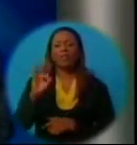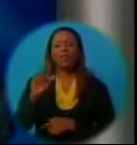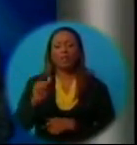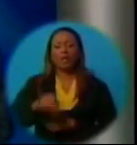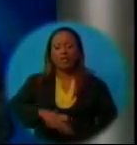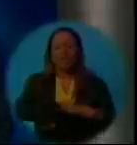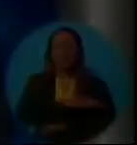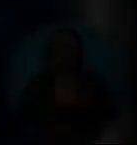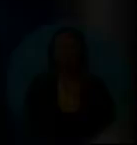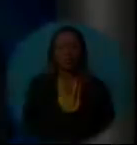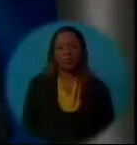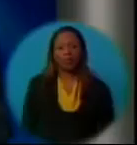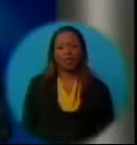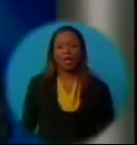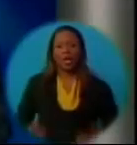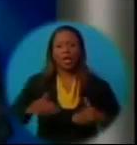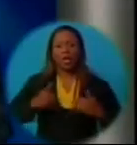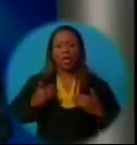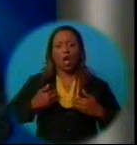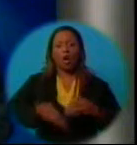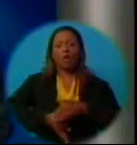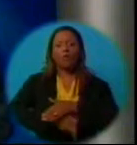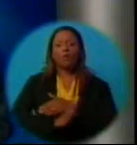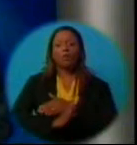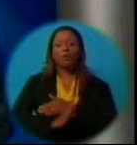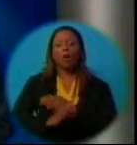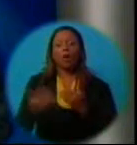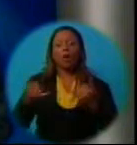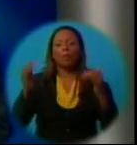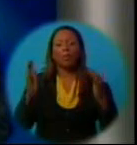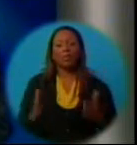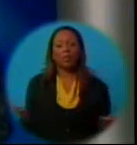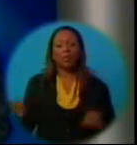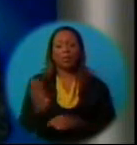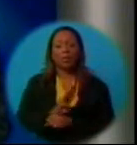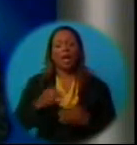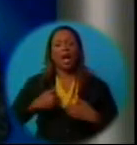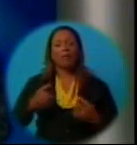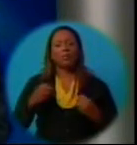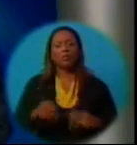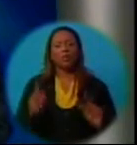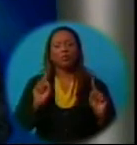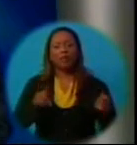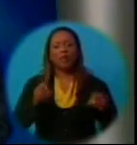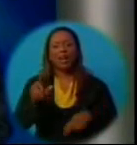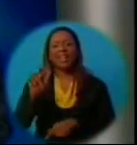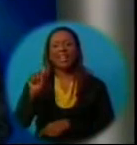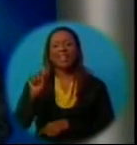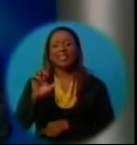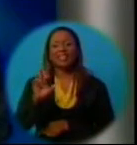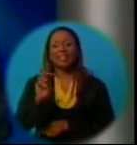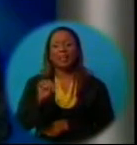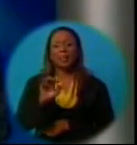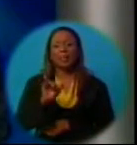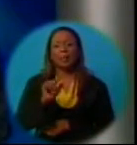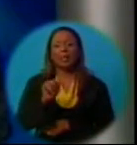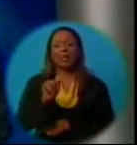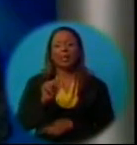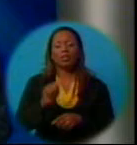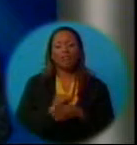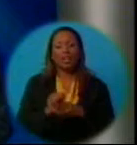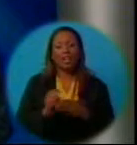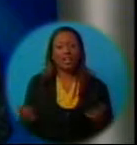BFA offices. Young footballers in Barbados have the opportunity to attend an AC Milan clinic right